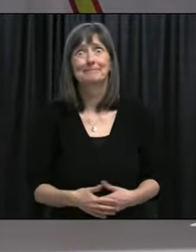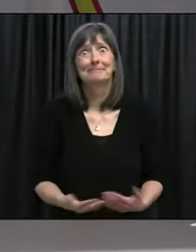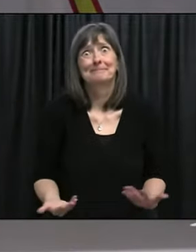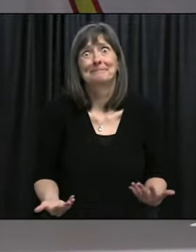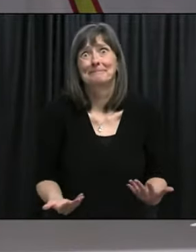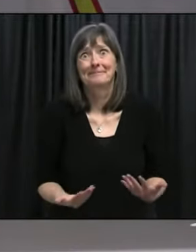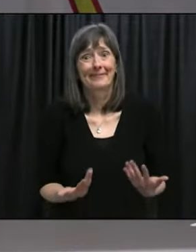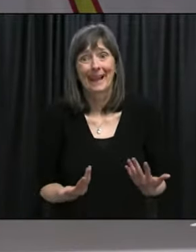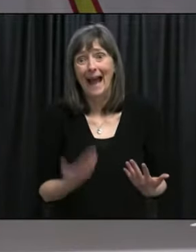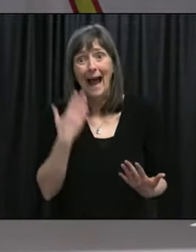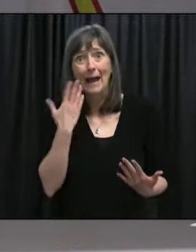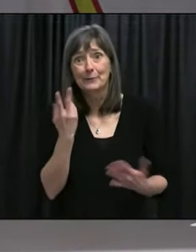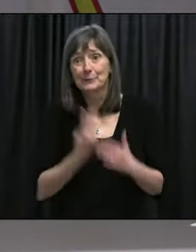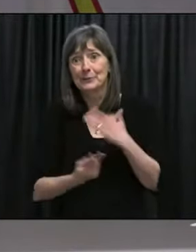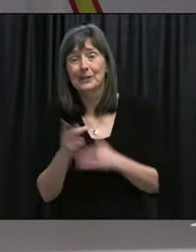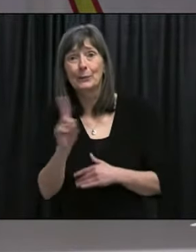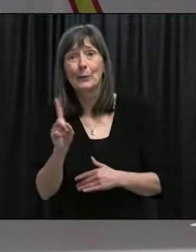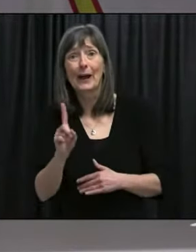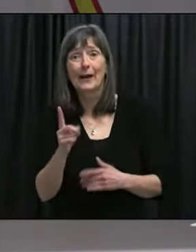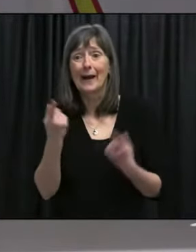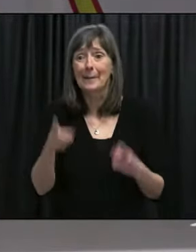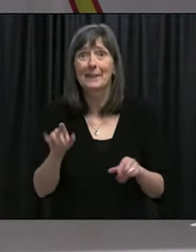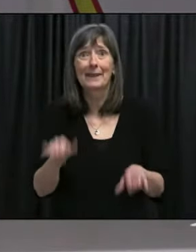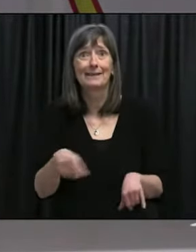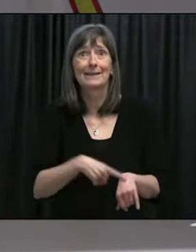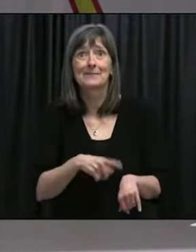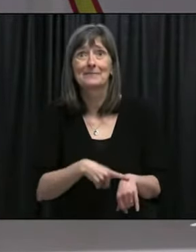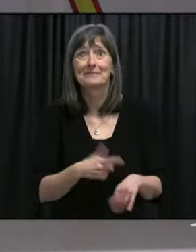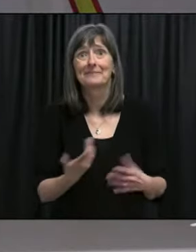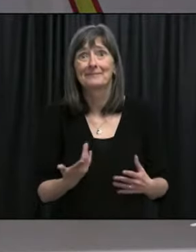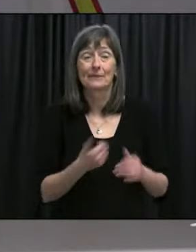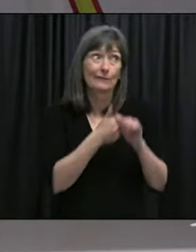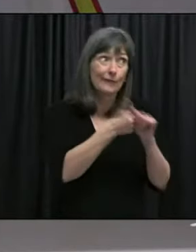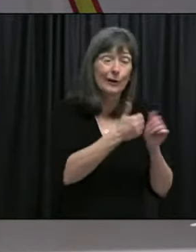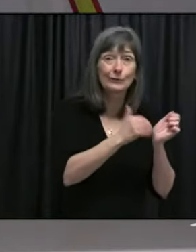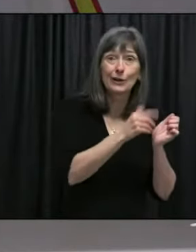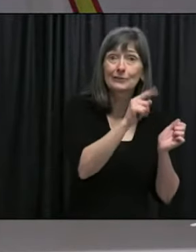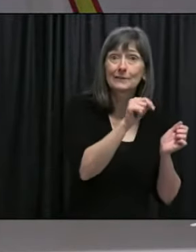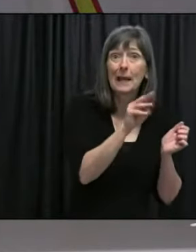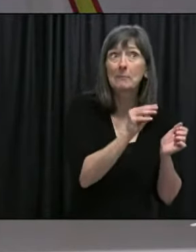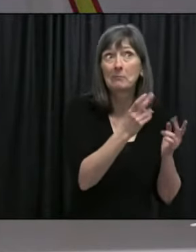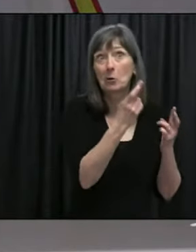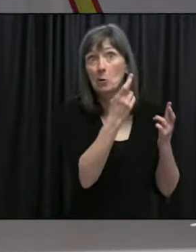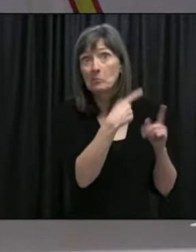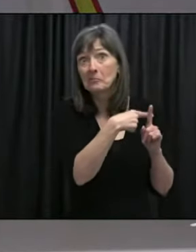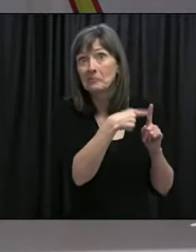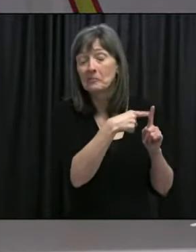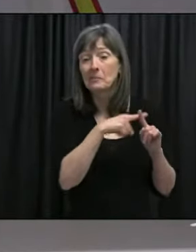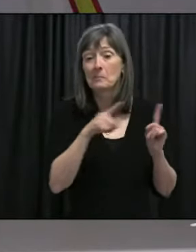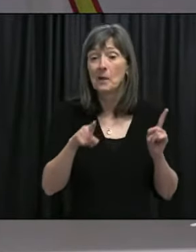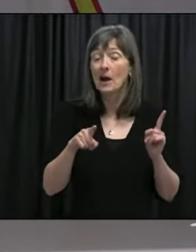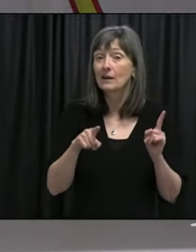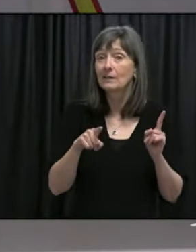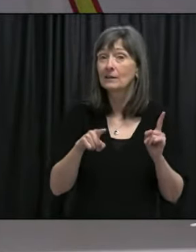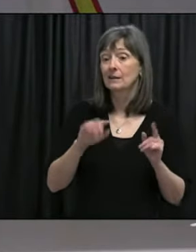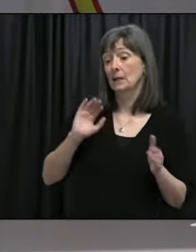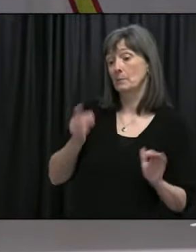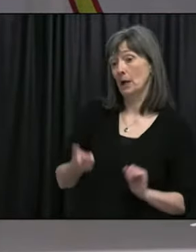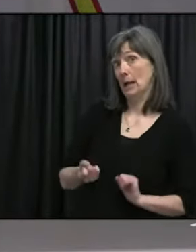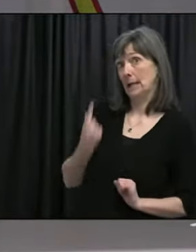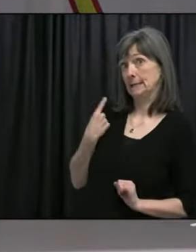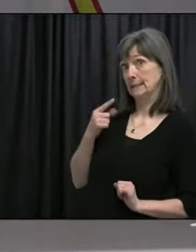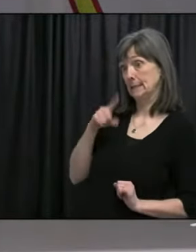vaccine. So, um, you know, I think the summer, uh, should be a very different summer than we had last year.